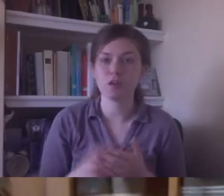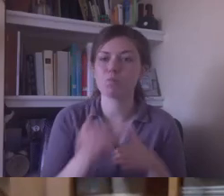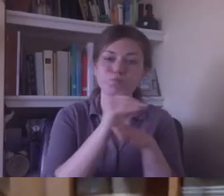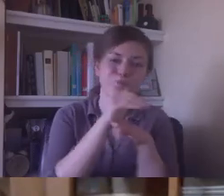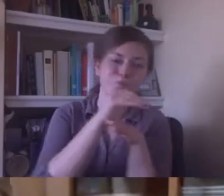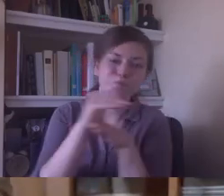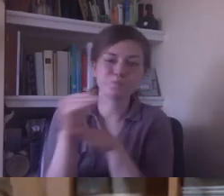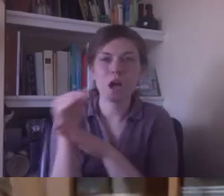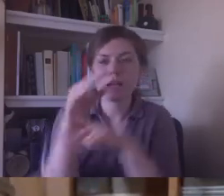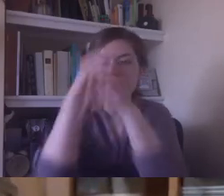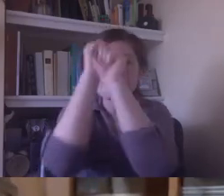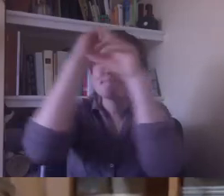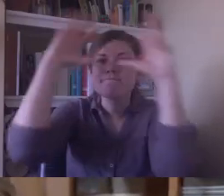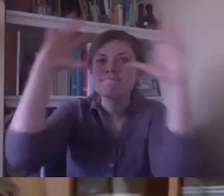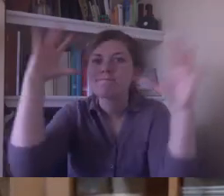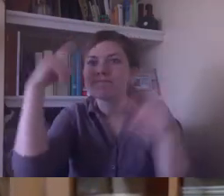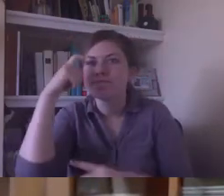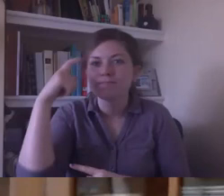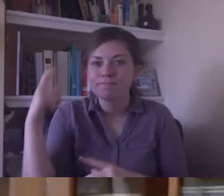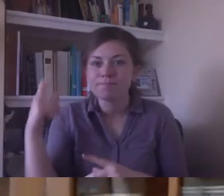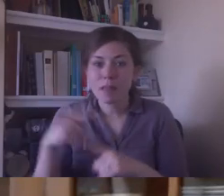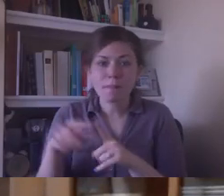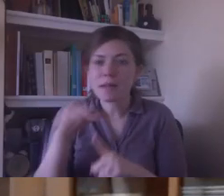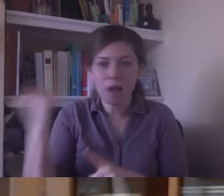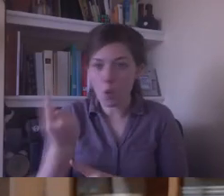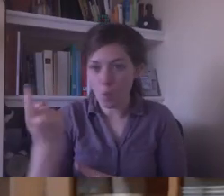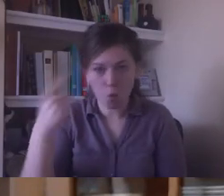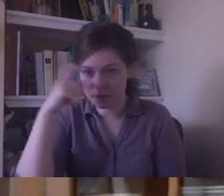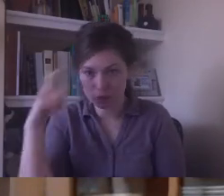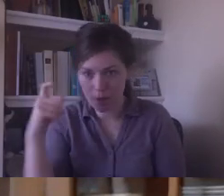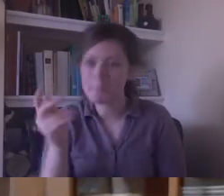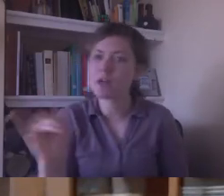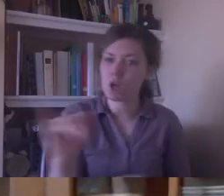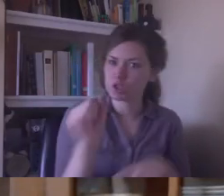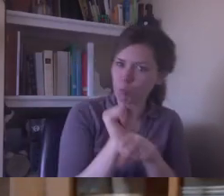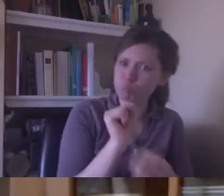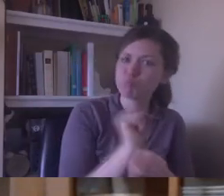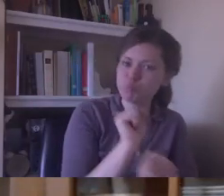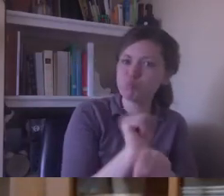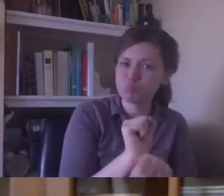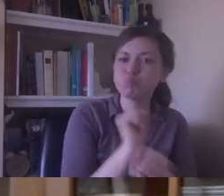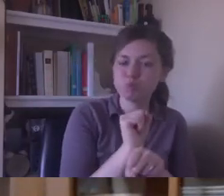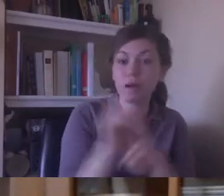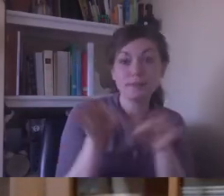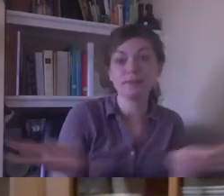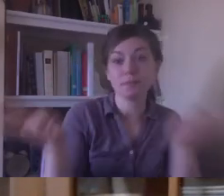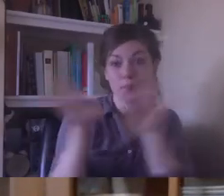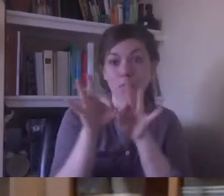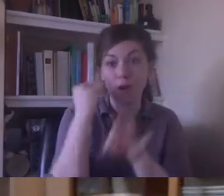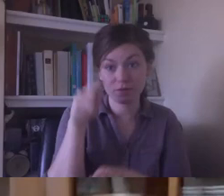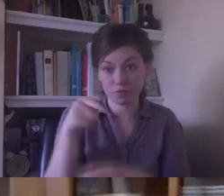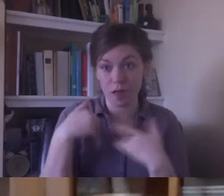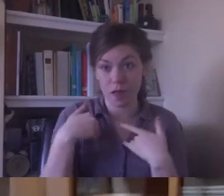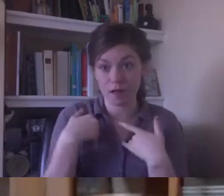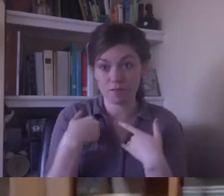night, he dreamt about it because he really wanted to do it, but he didn't just dream, he also trained. So it's really important that when you're working towards a dream or a